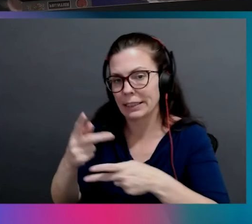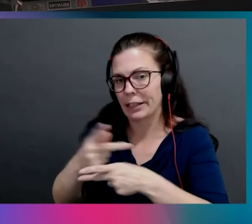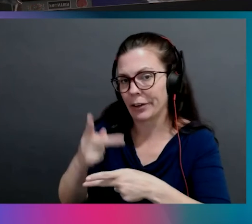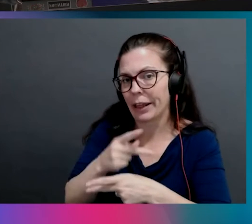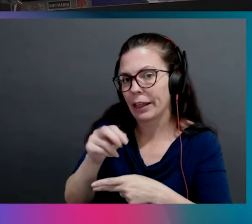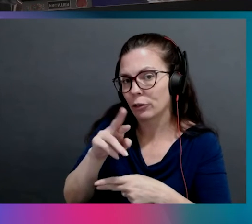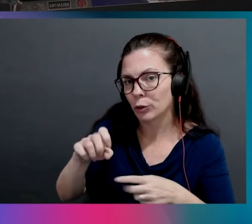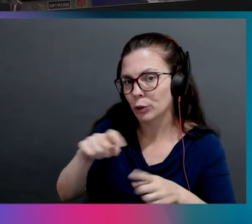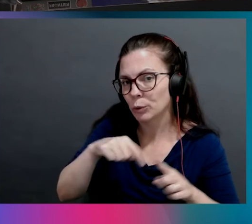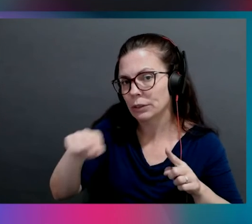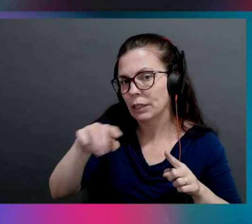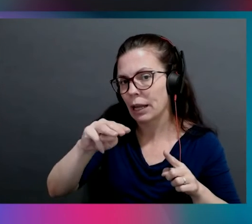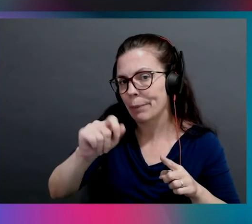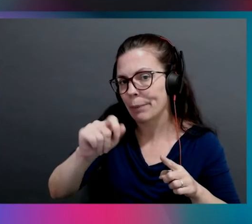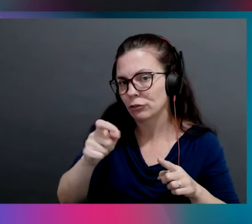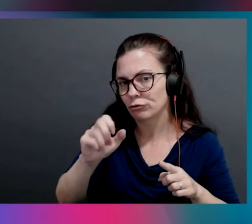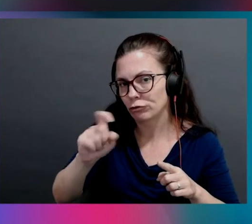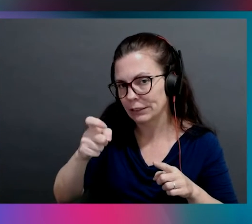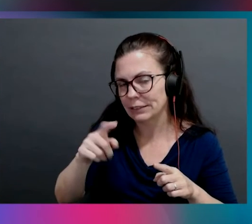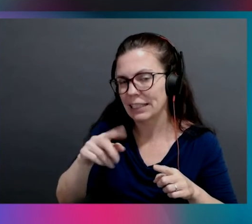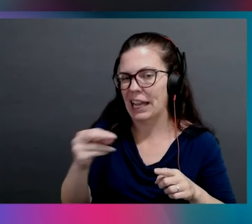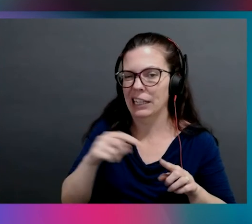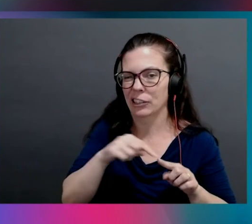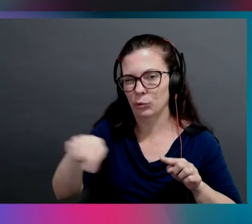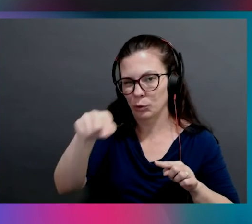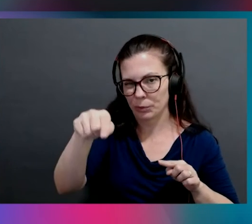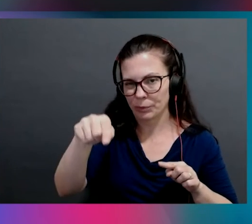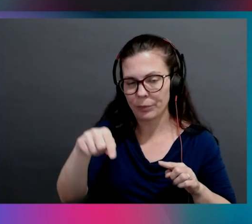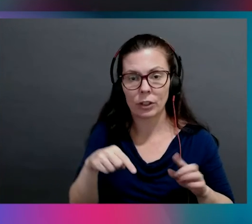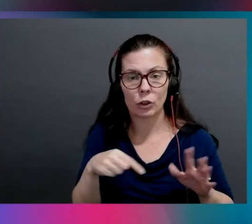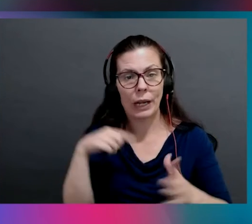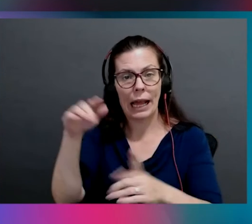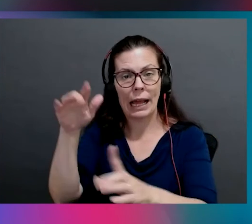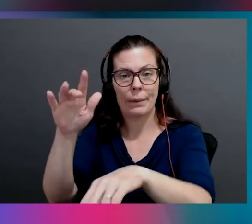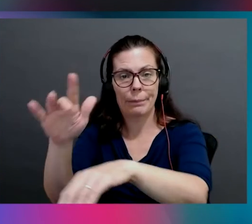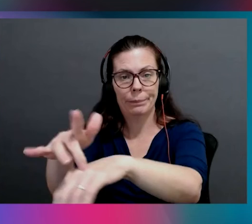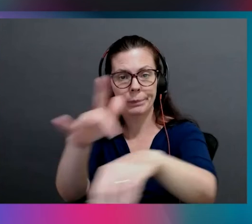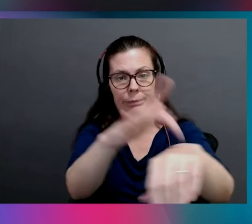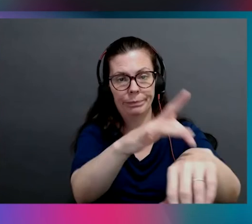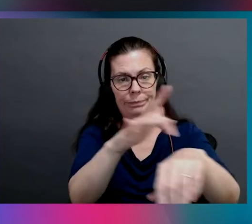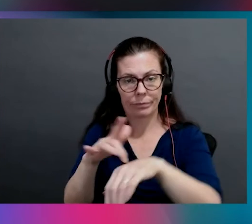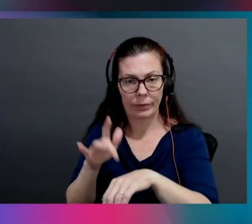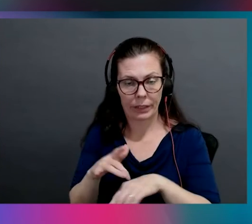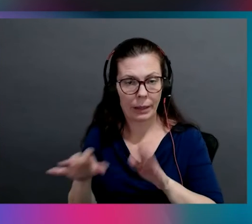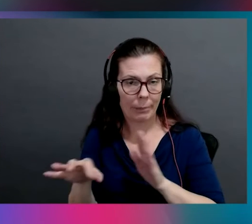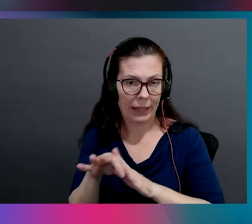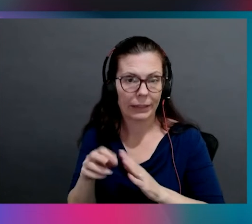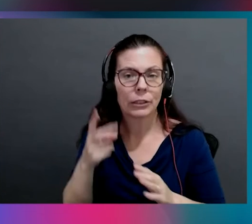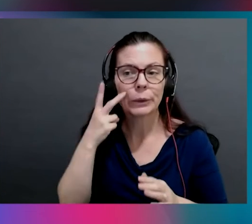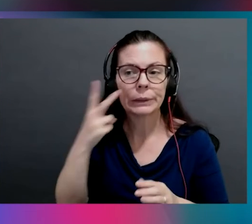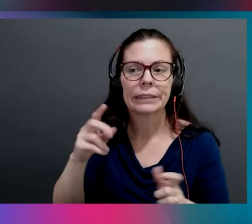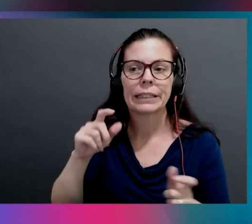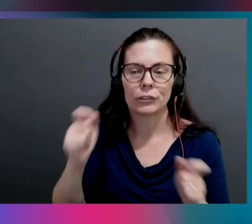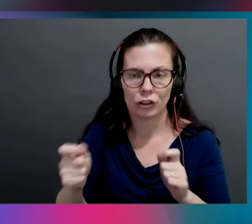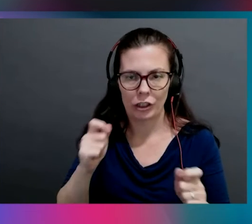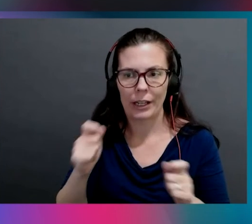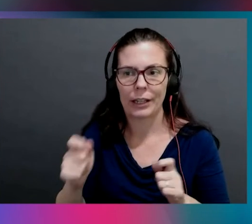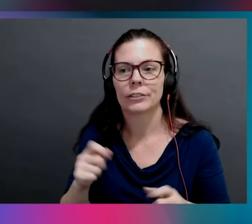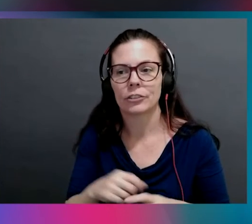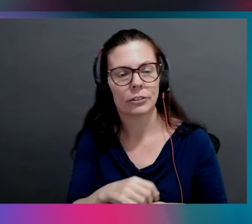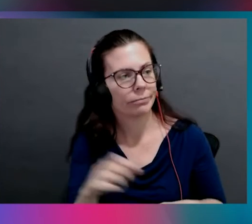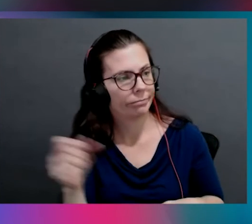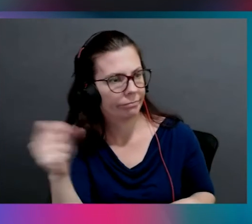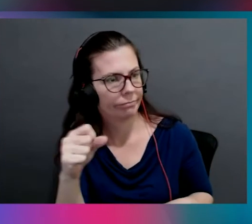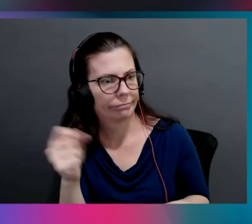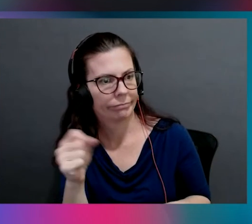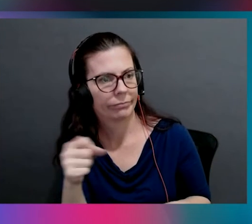route. So as I continue to select points, you can see the geometry will change.